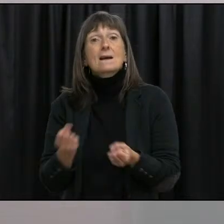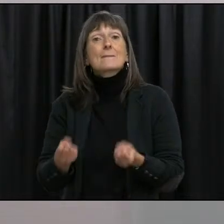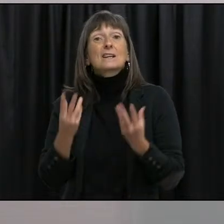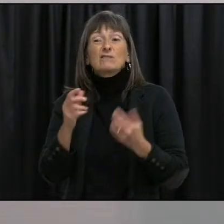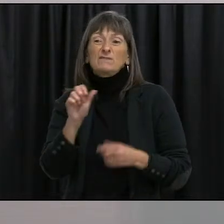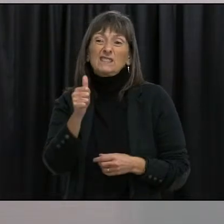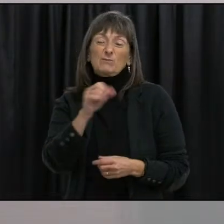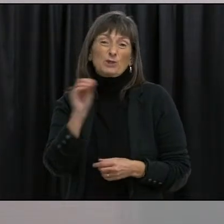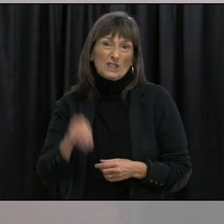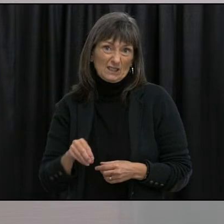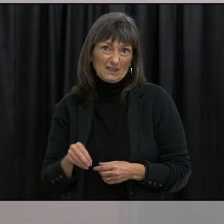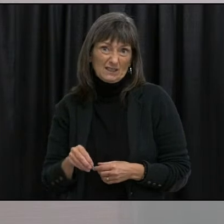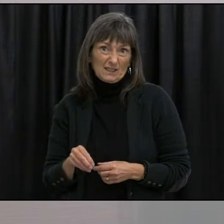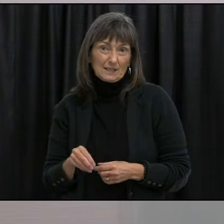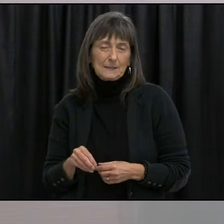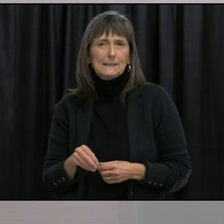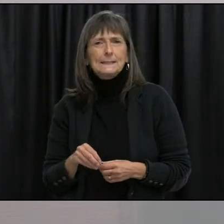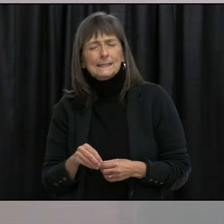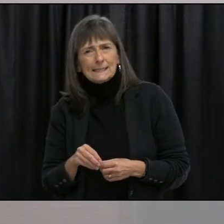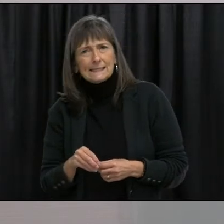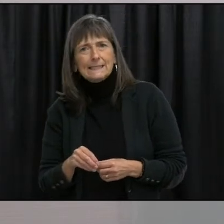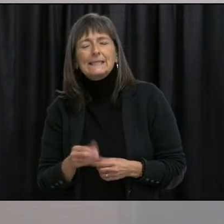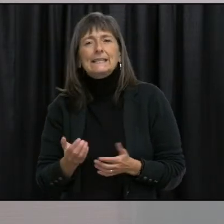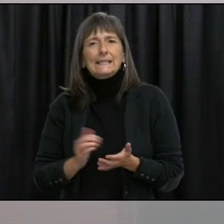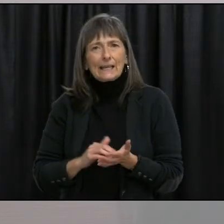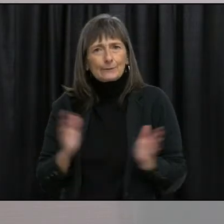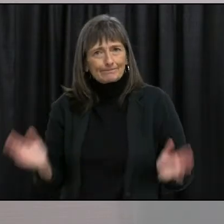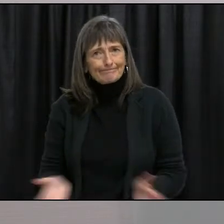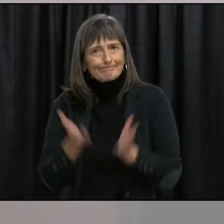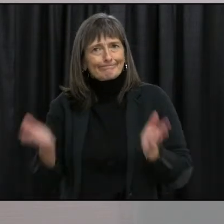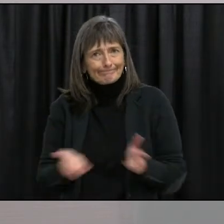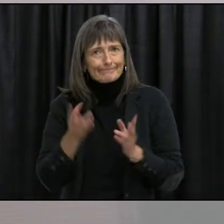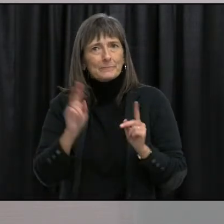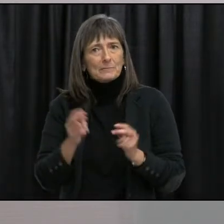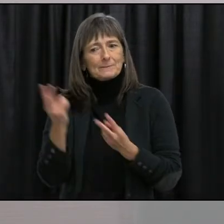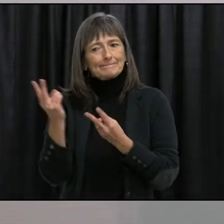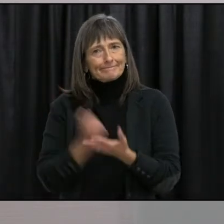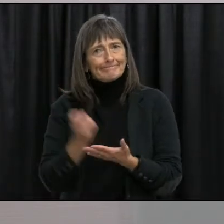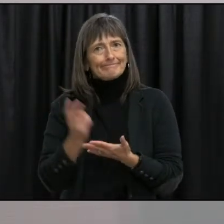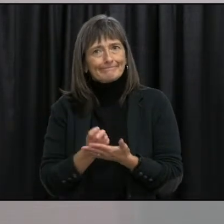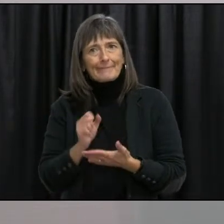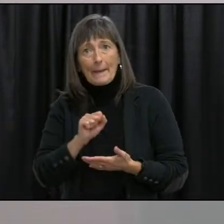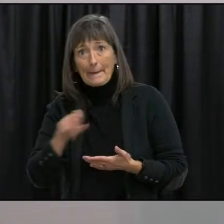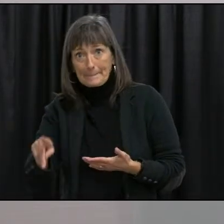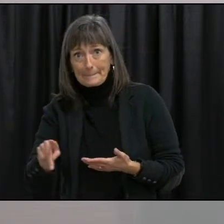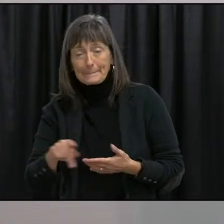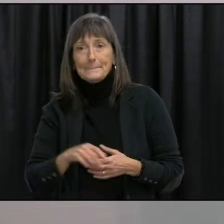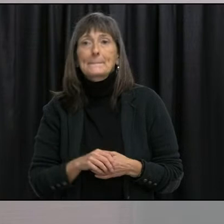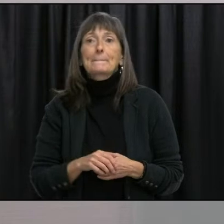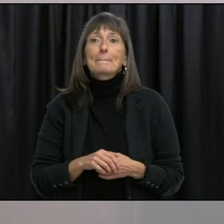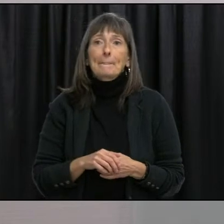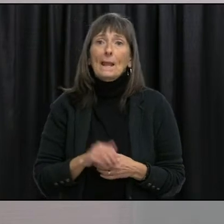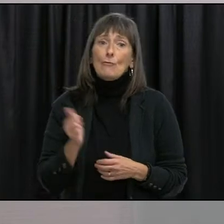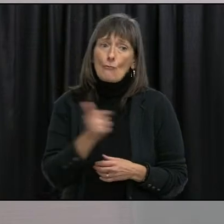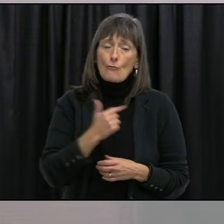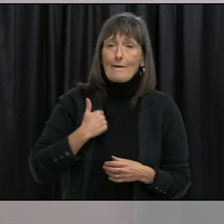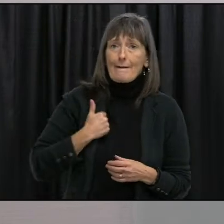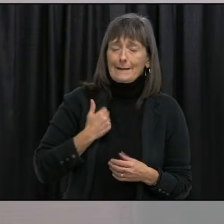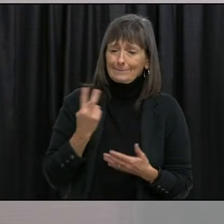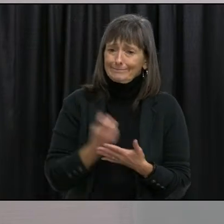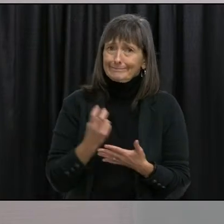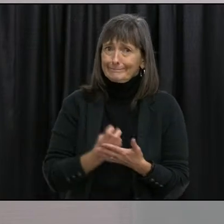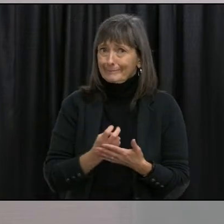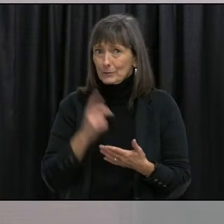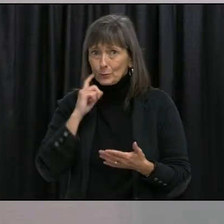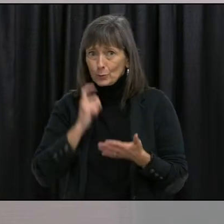healthcare professionals in this province who are really, again, encouraging people to download the app. Has there been any increase in that, or that